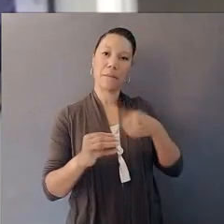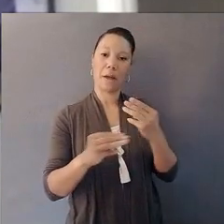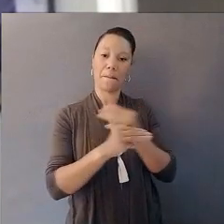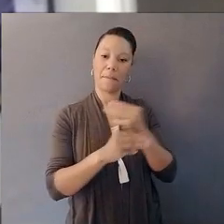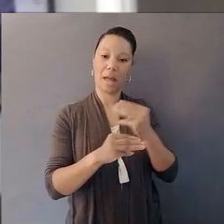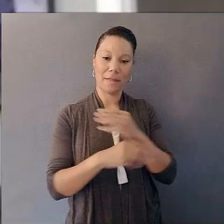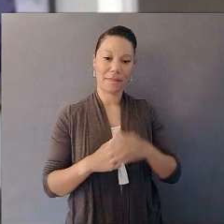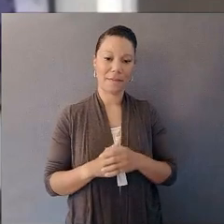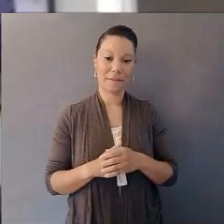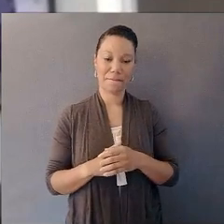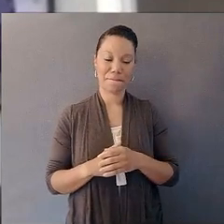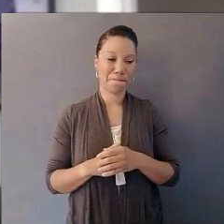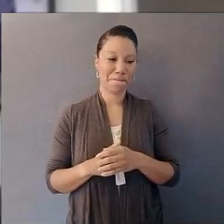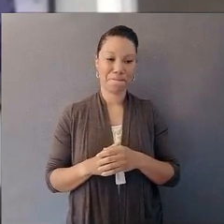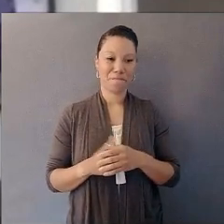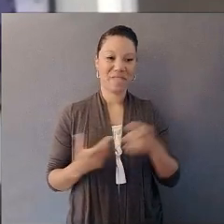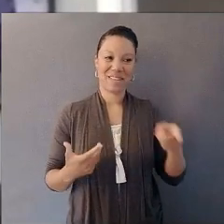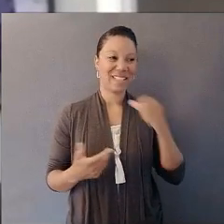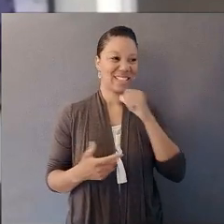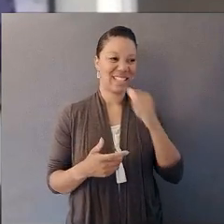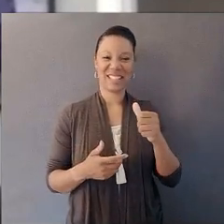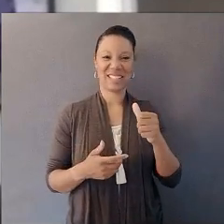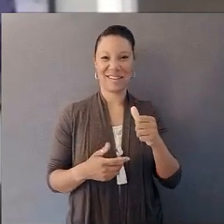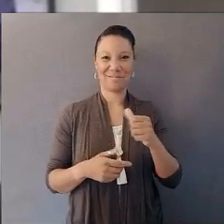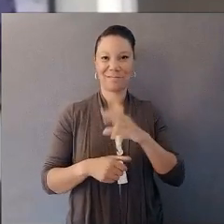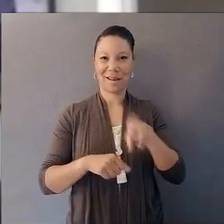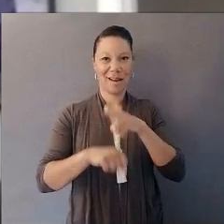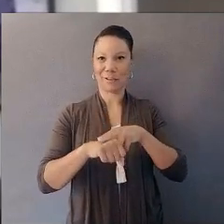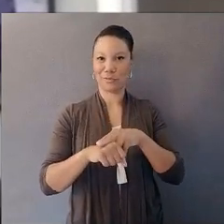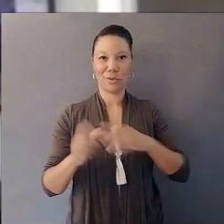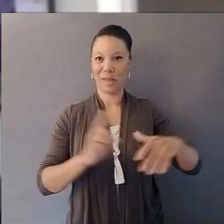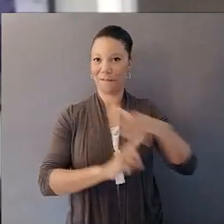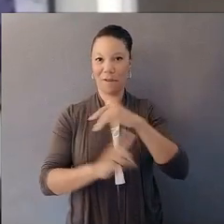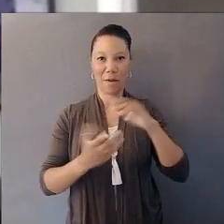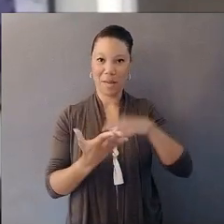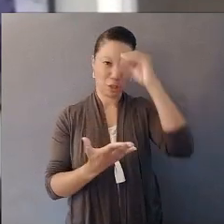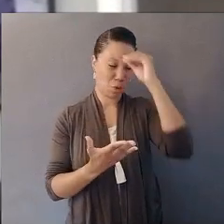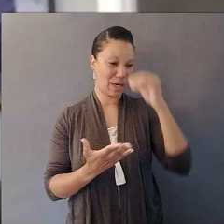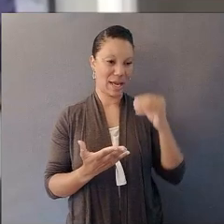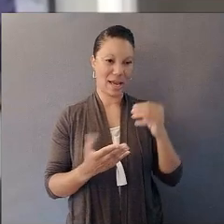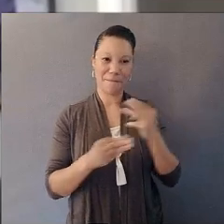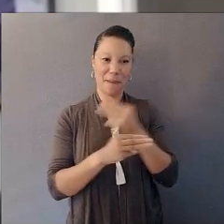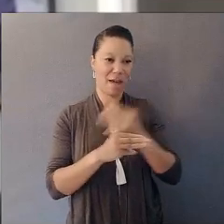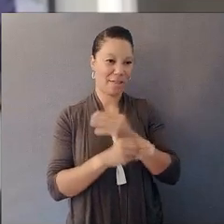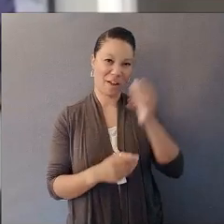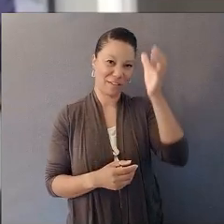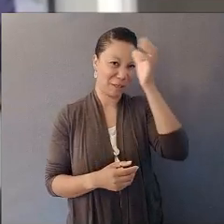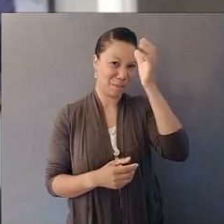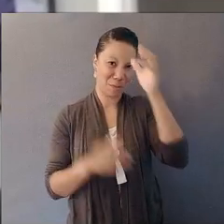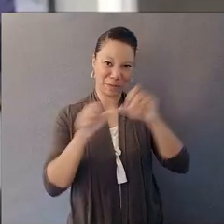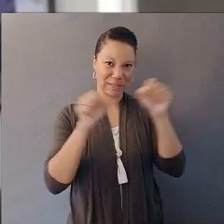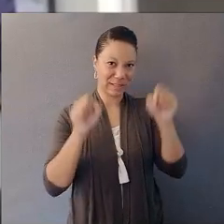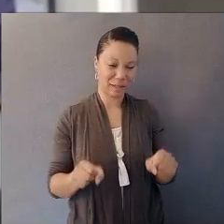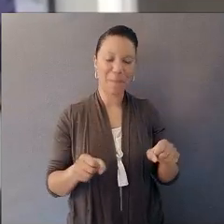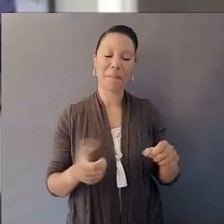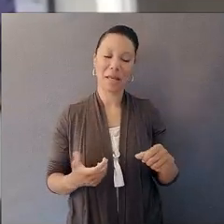this isn't the natural element to learn math in. Like, I love being in the classroom where a student can just lean over to somebody and get a